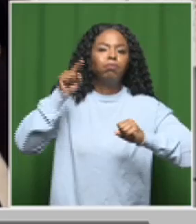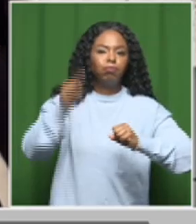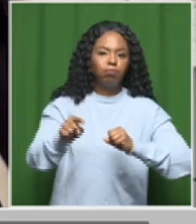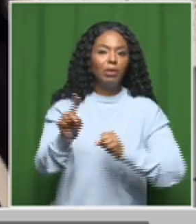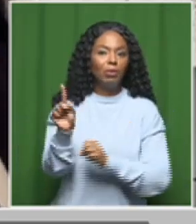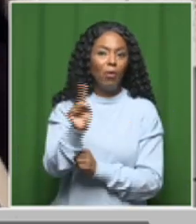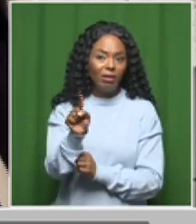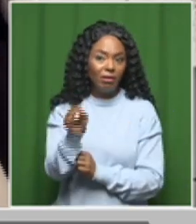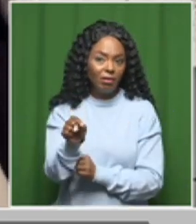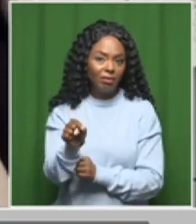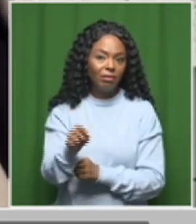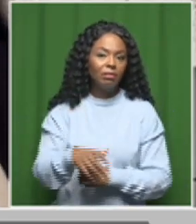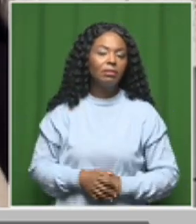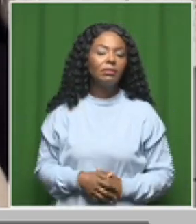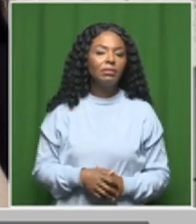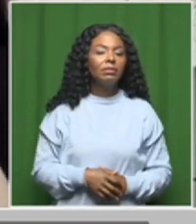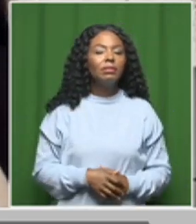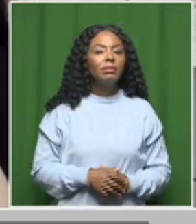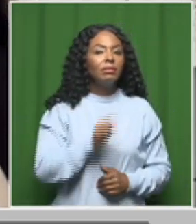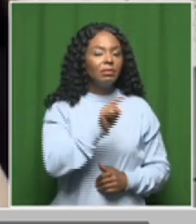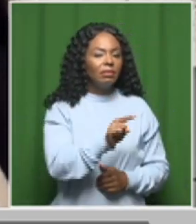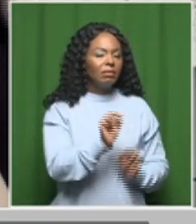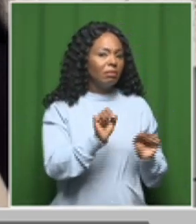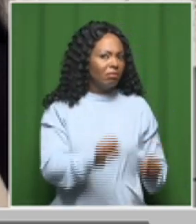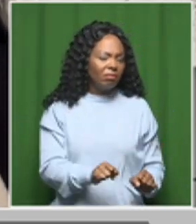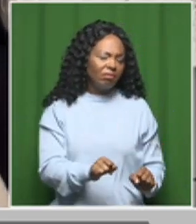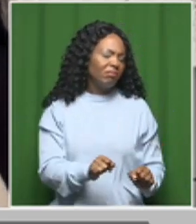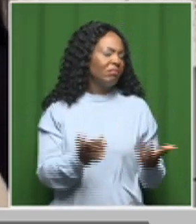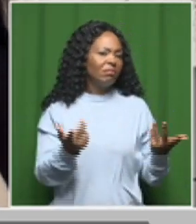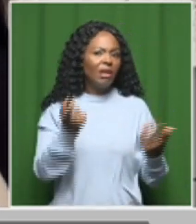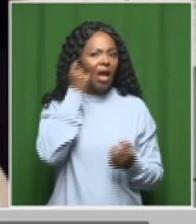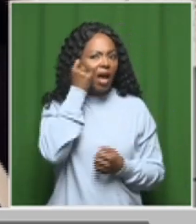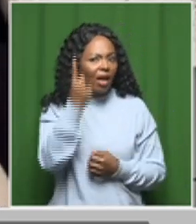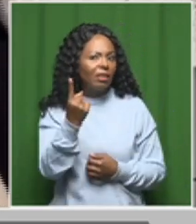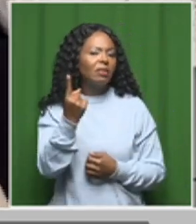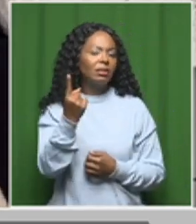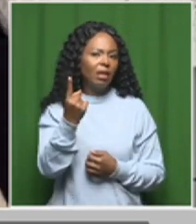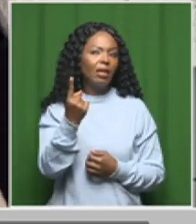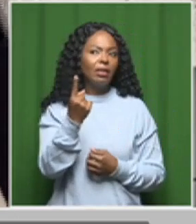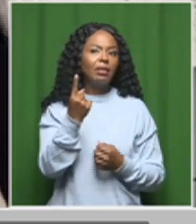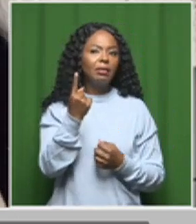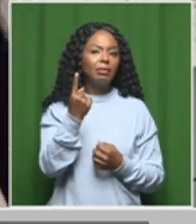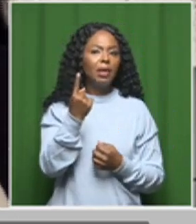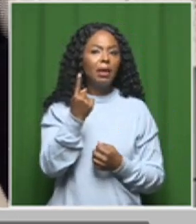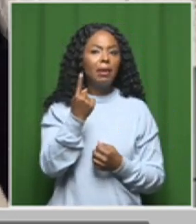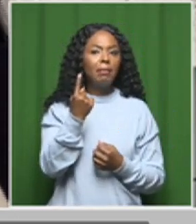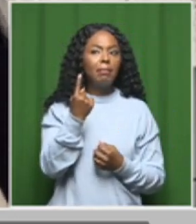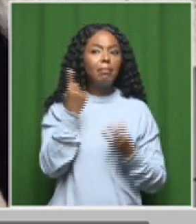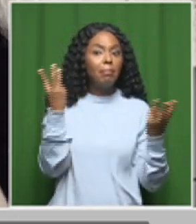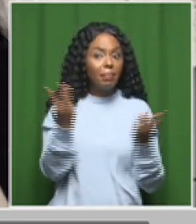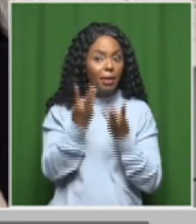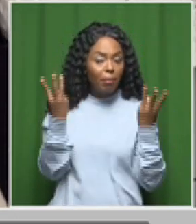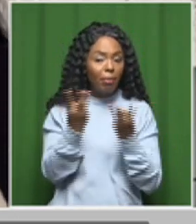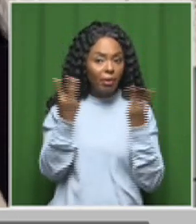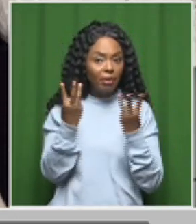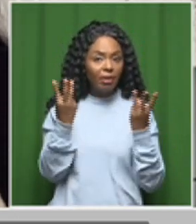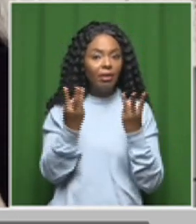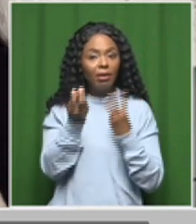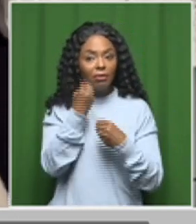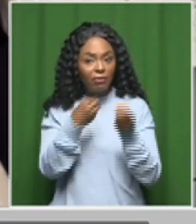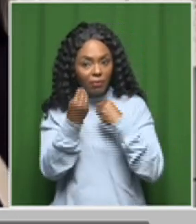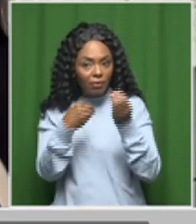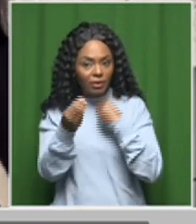So it's important to understand that currently the South African food basket is 3,600